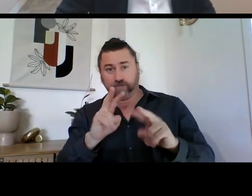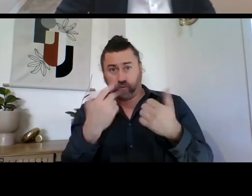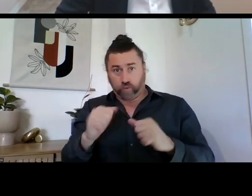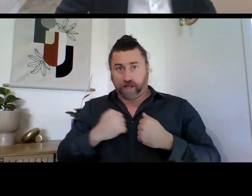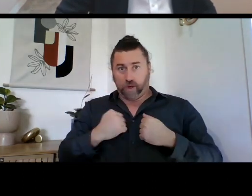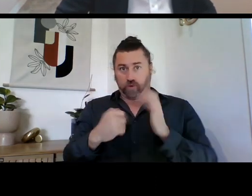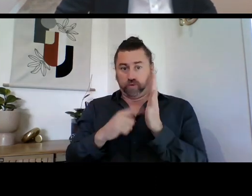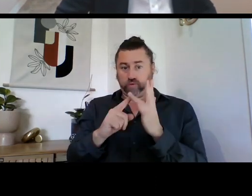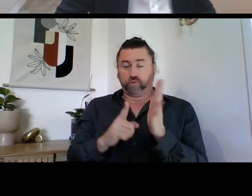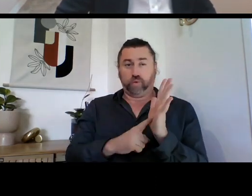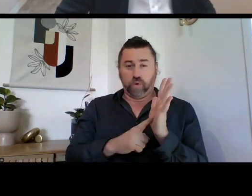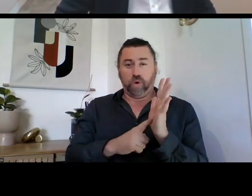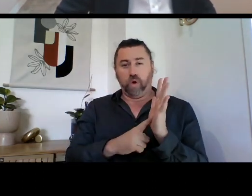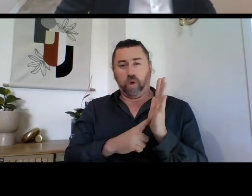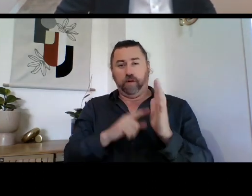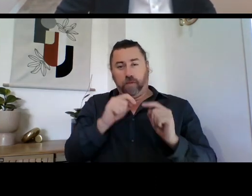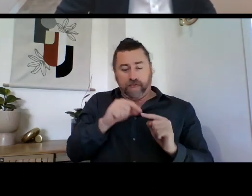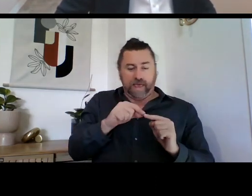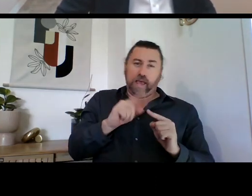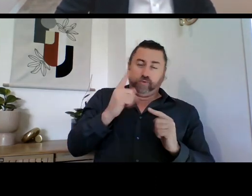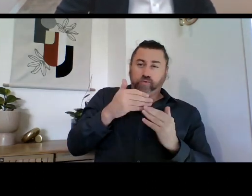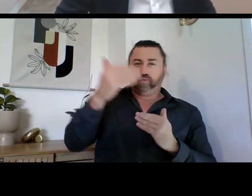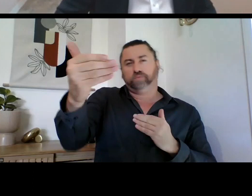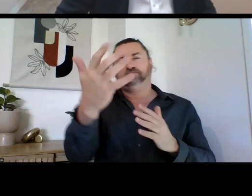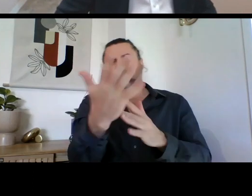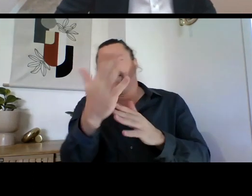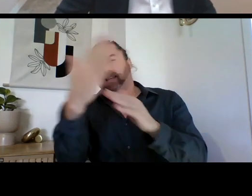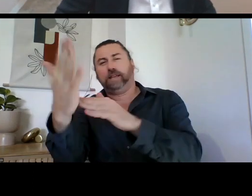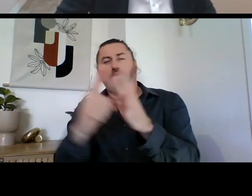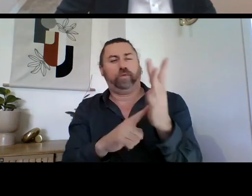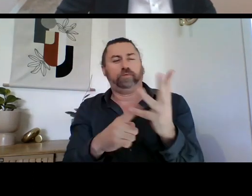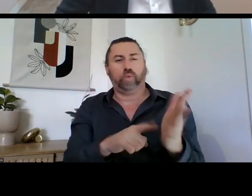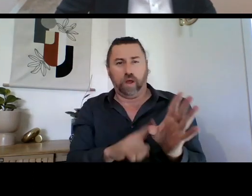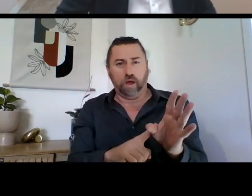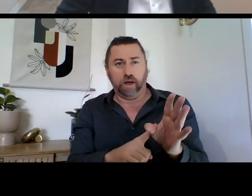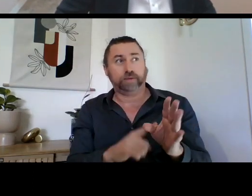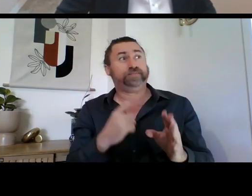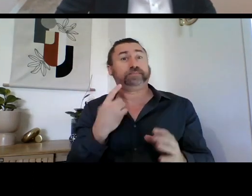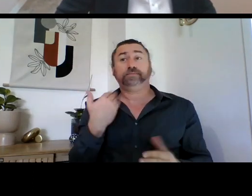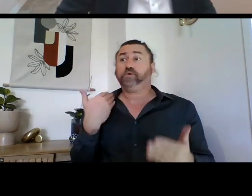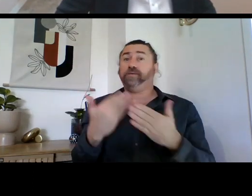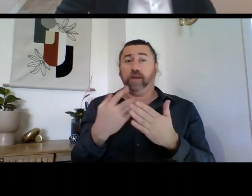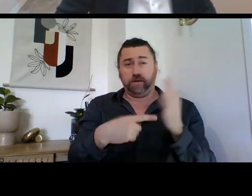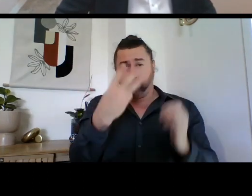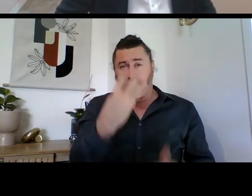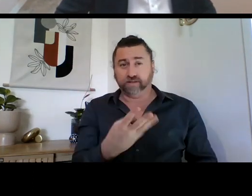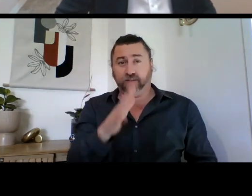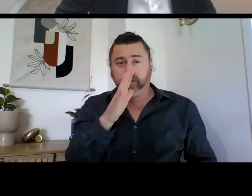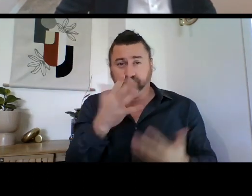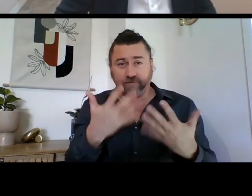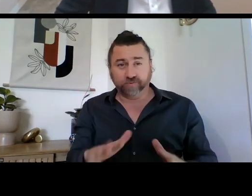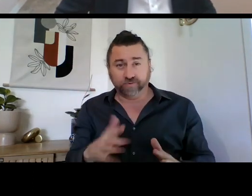by mid to the end of July. At the last count, we were sitting somewhere around 3,500 assessments having